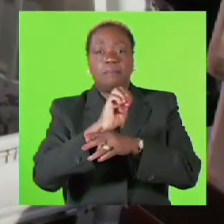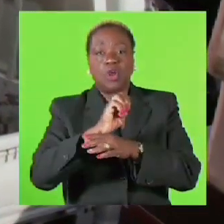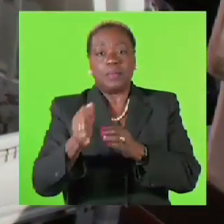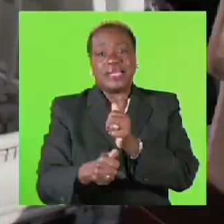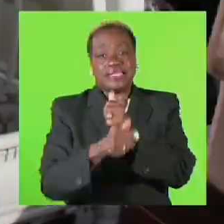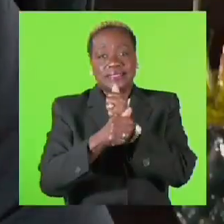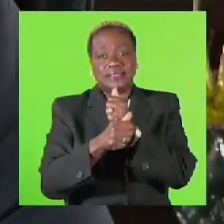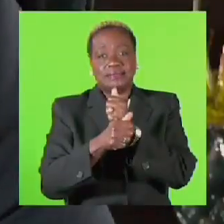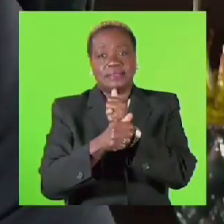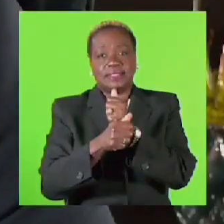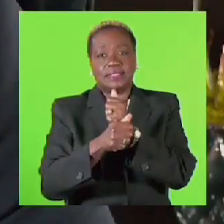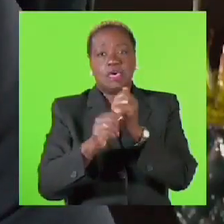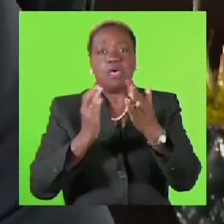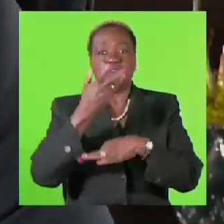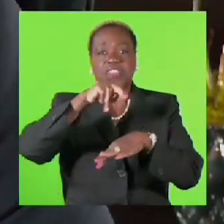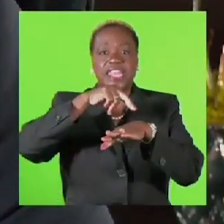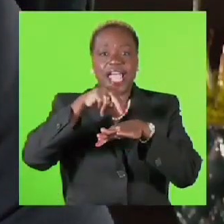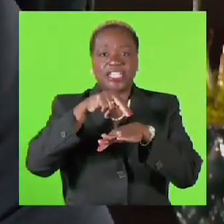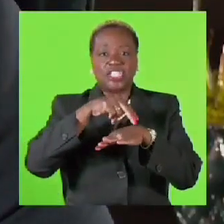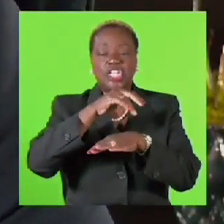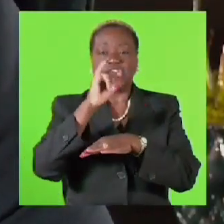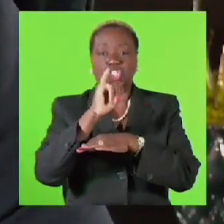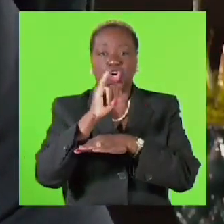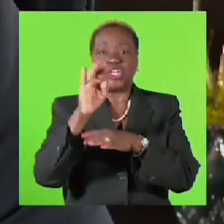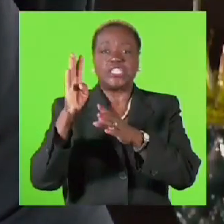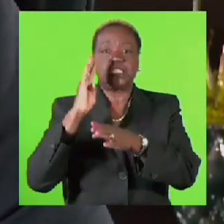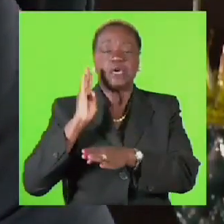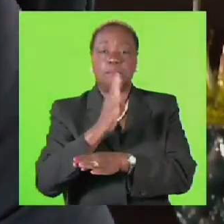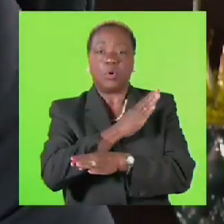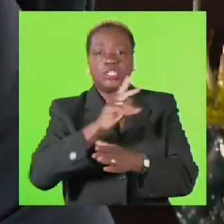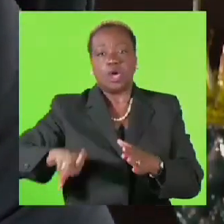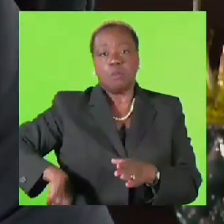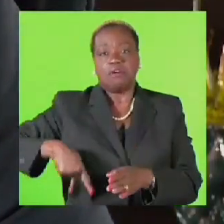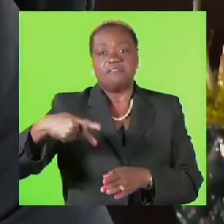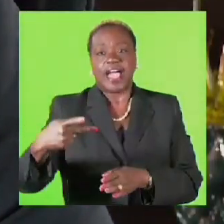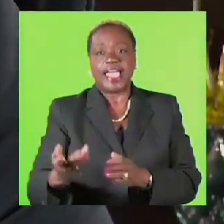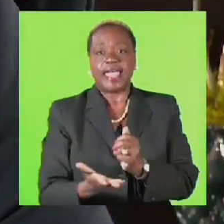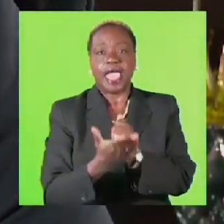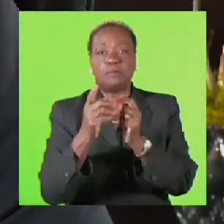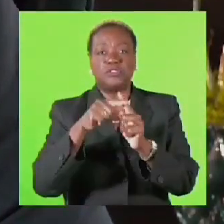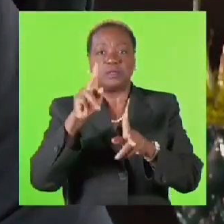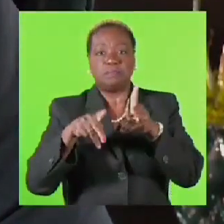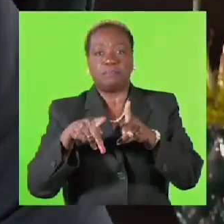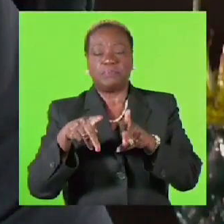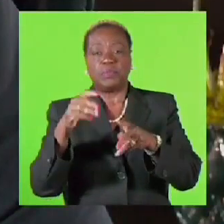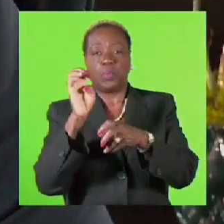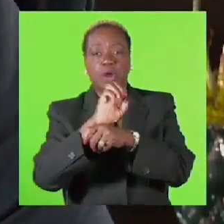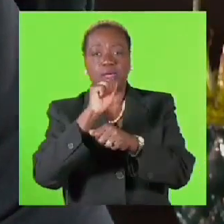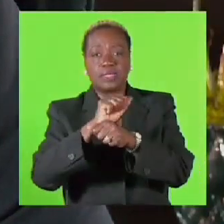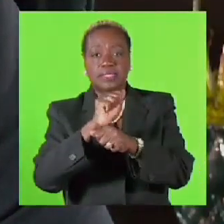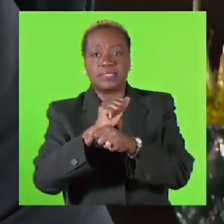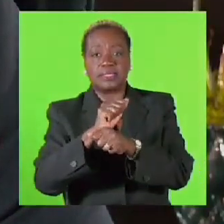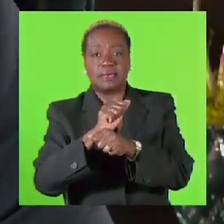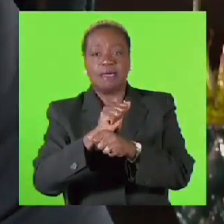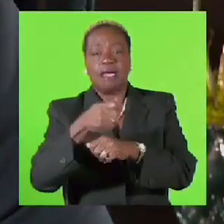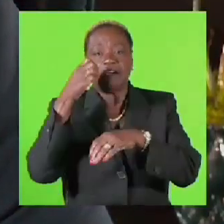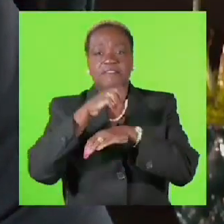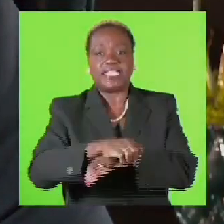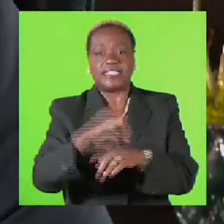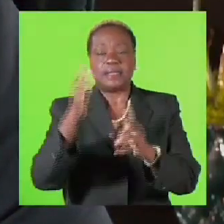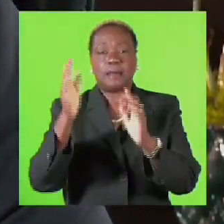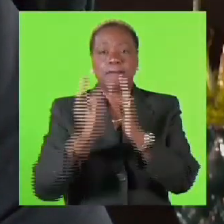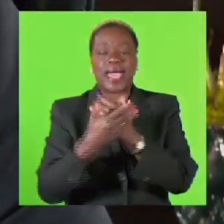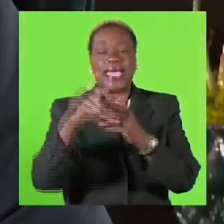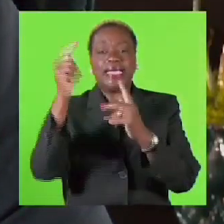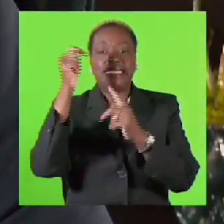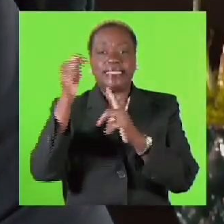Unemployment assistance through the National Insurance Board provided help to those employees affected by the